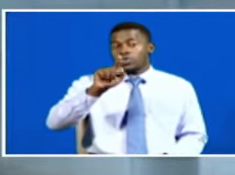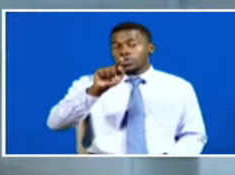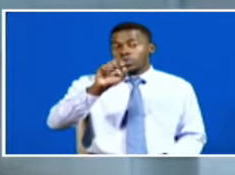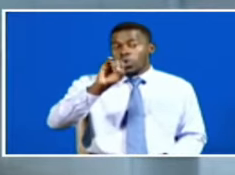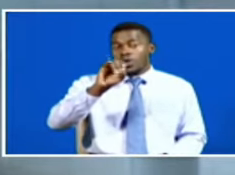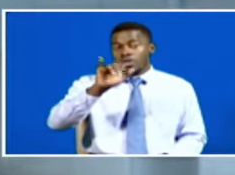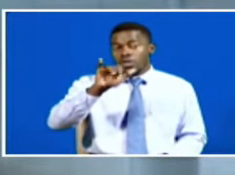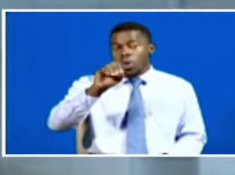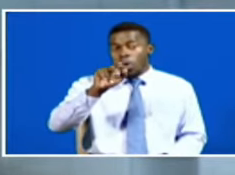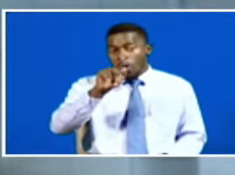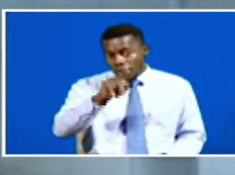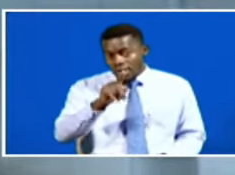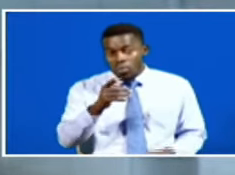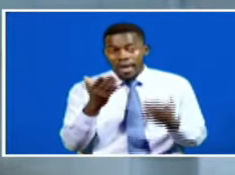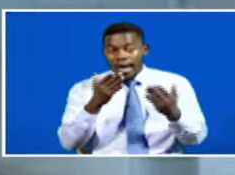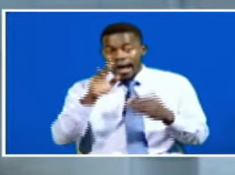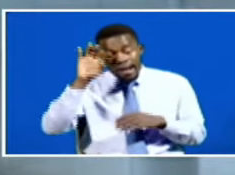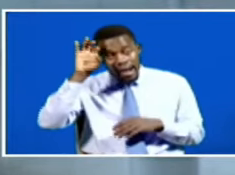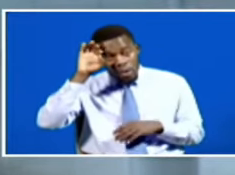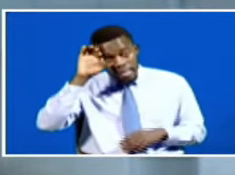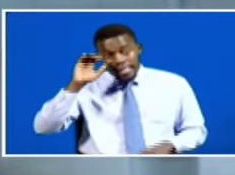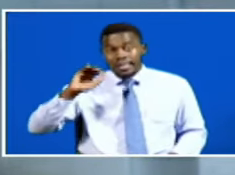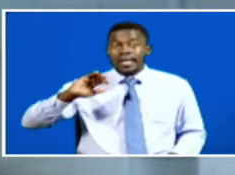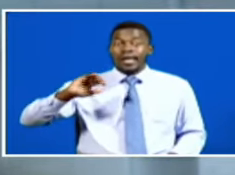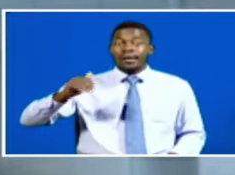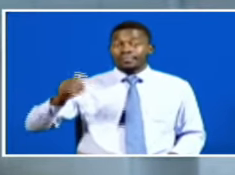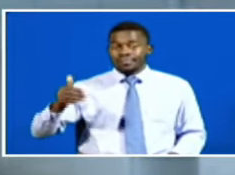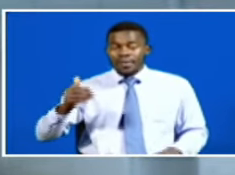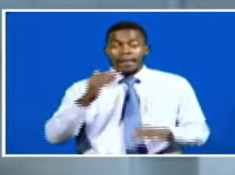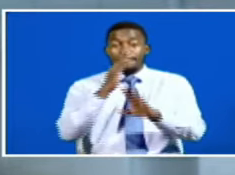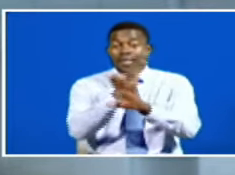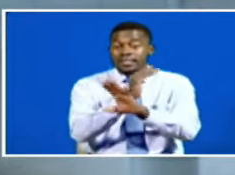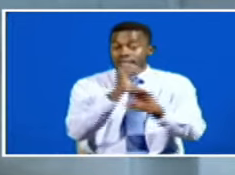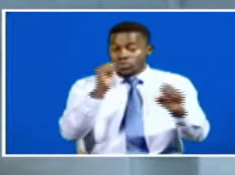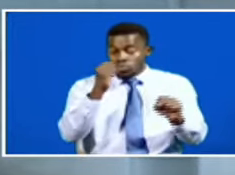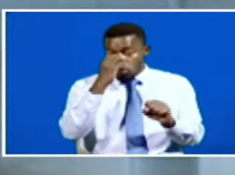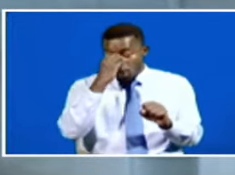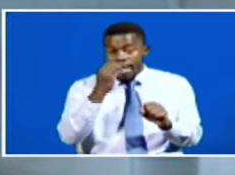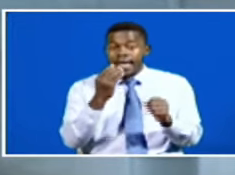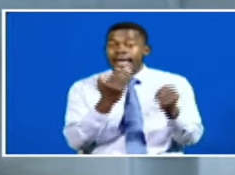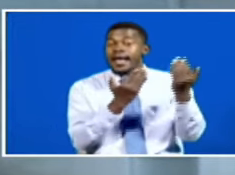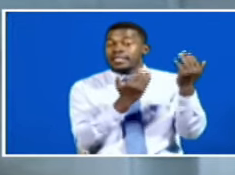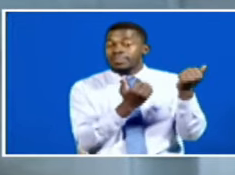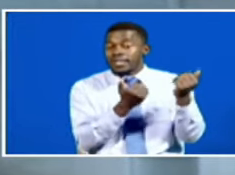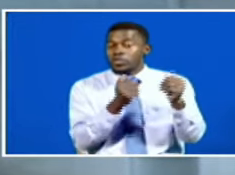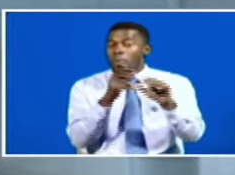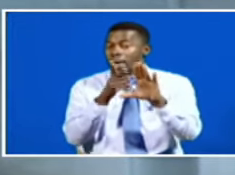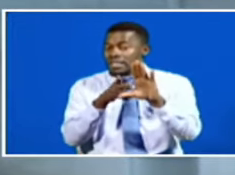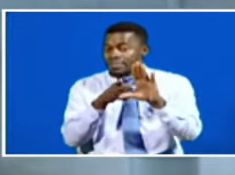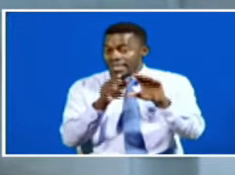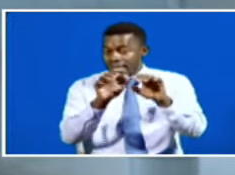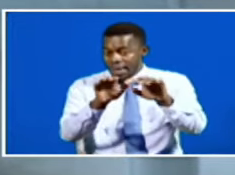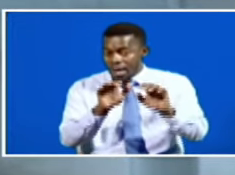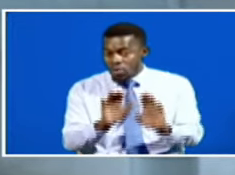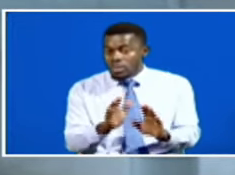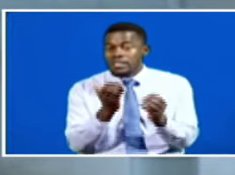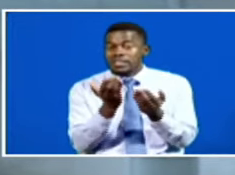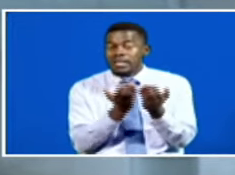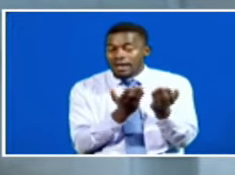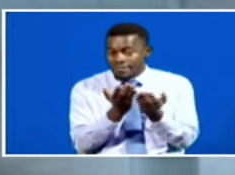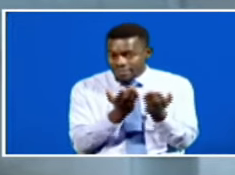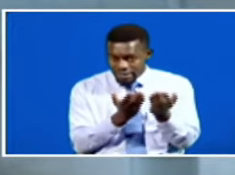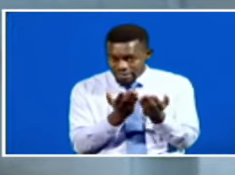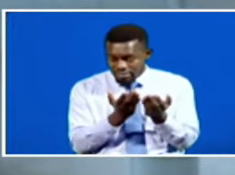in Anaibkoi, Uasin Gishu County. President William Ruto is expected to attend the funeral service, which will be held